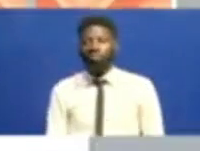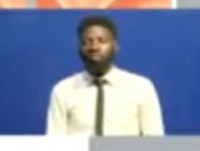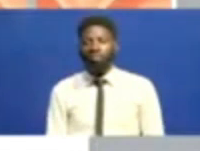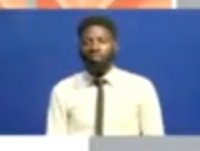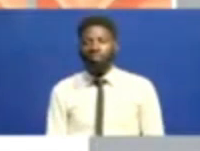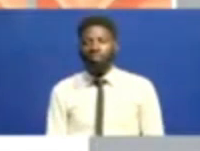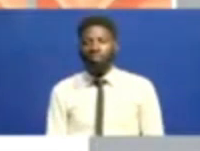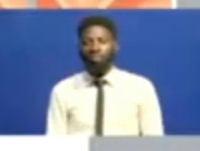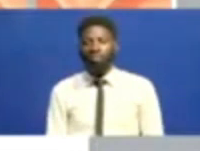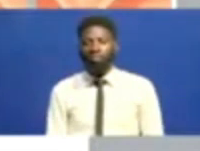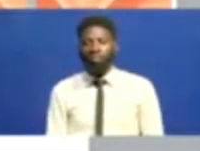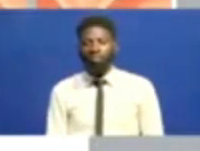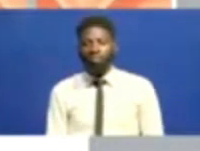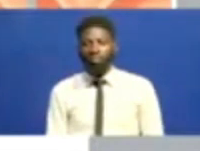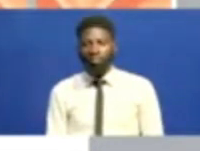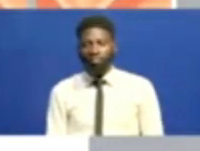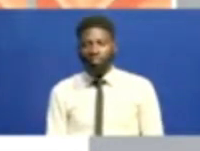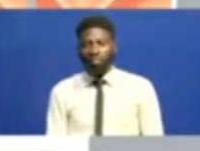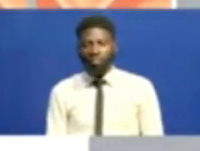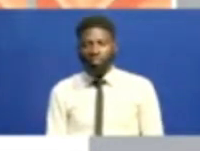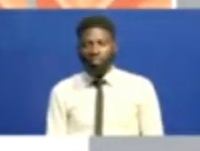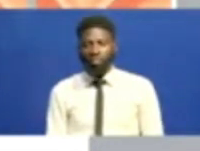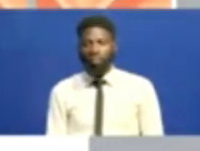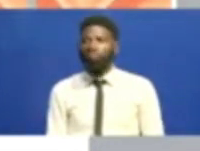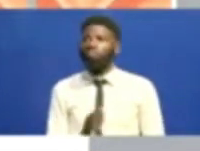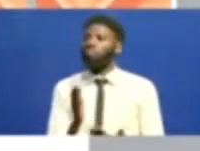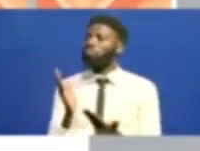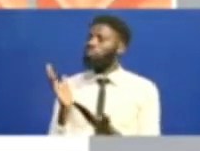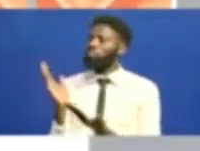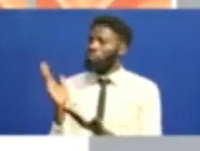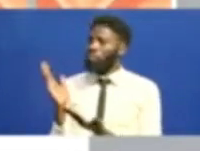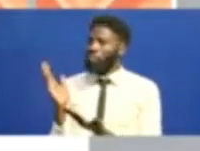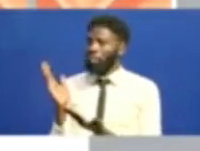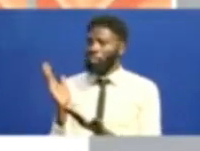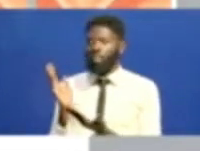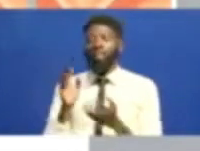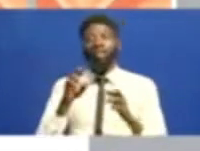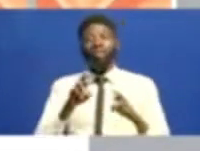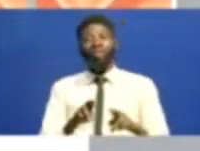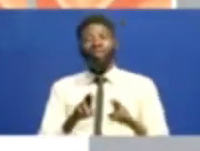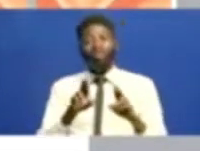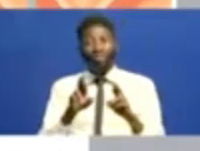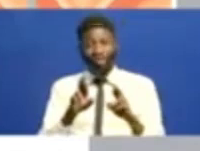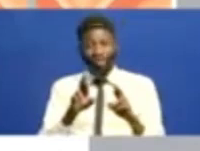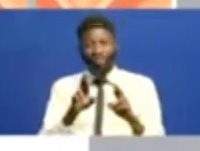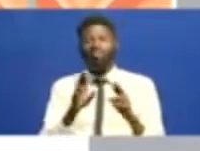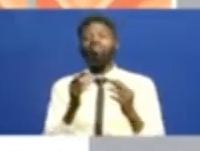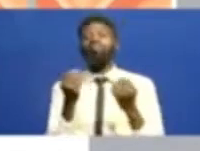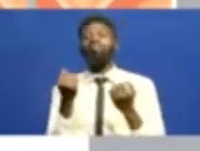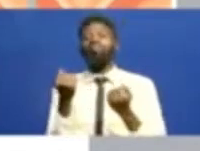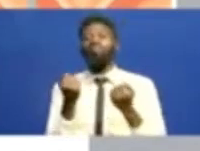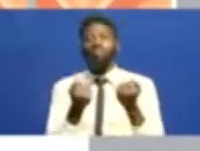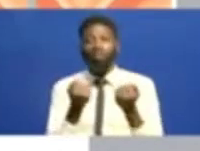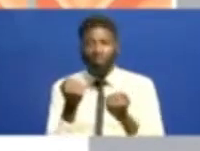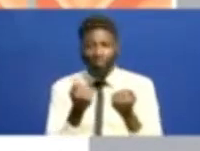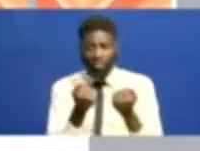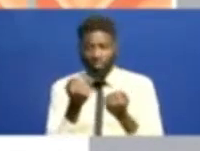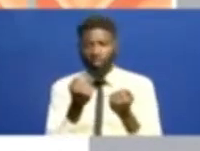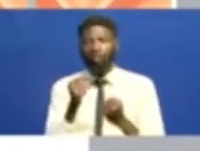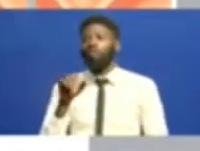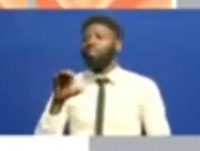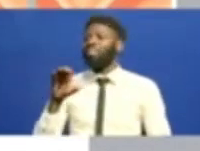to ascertain what specific areas... At his Roads and Transport Cabinet Secretary, Kipchumba